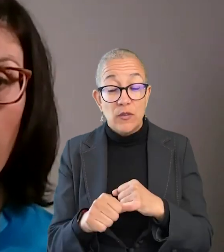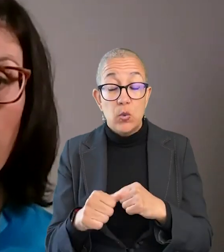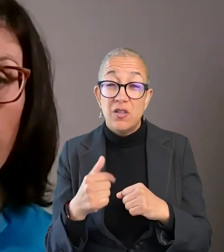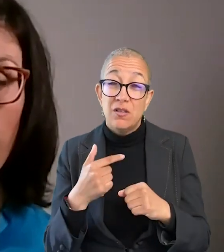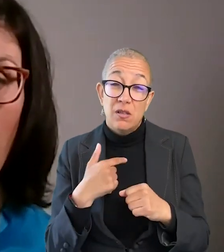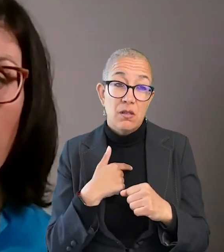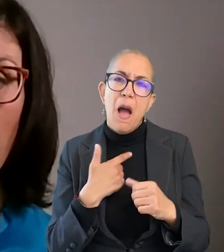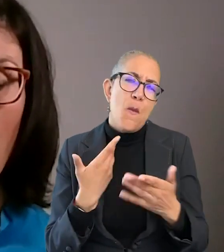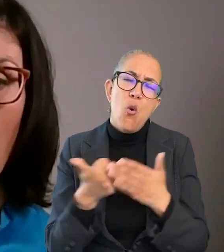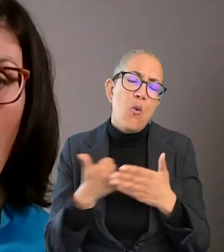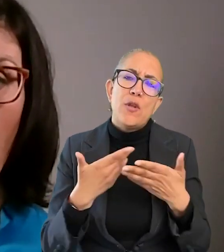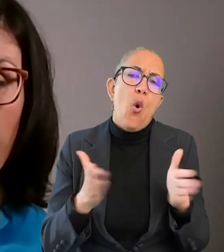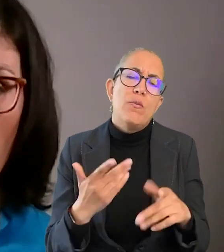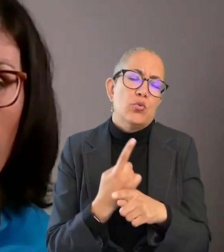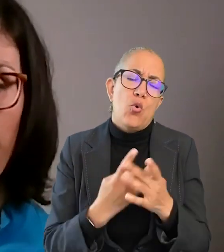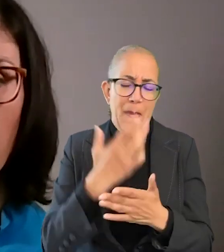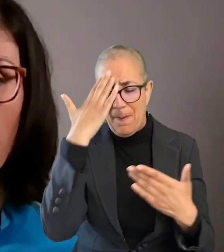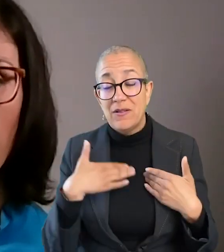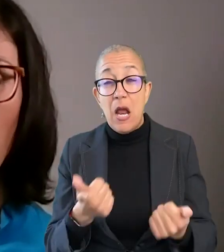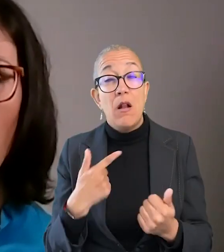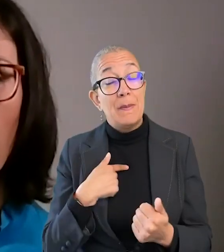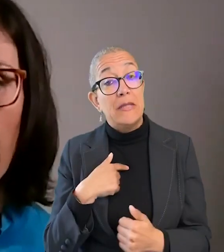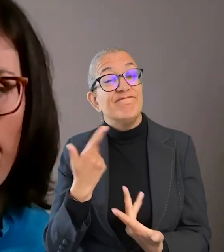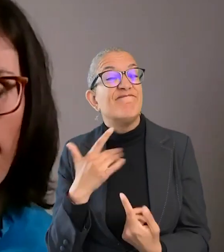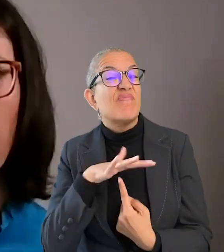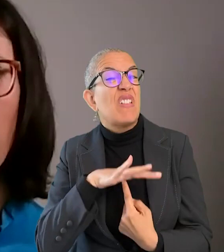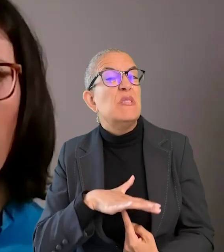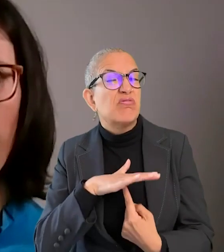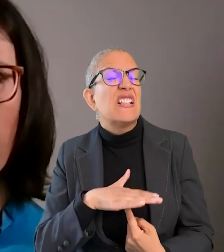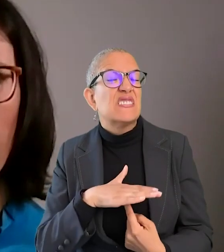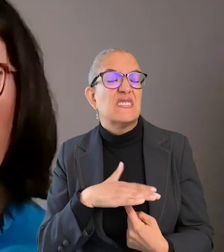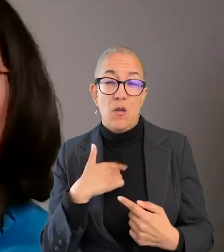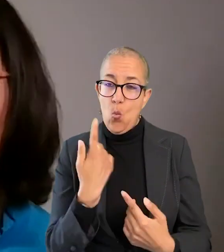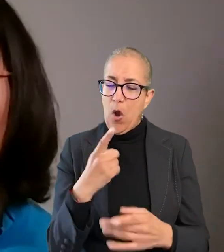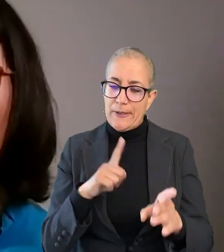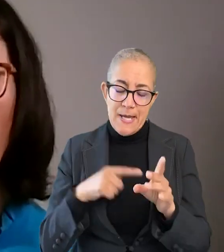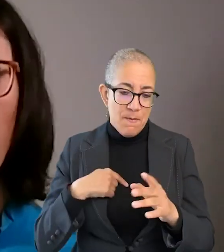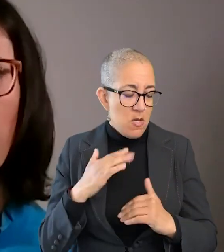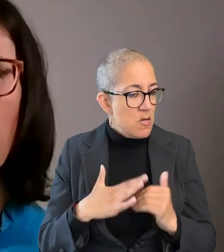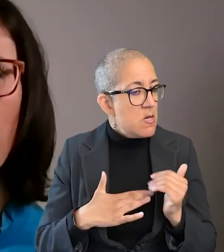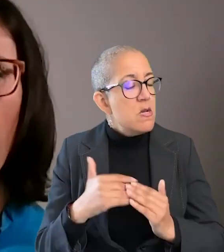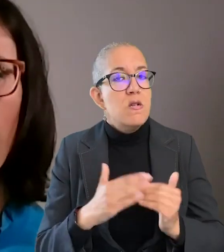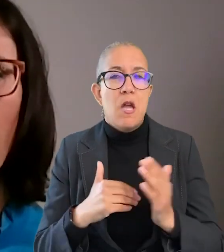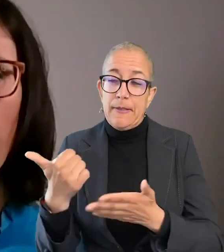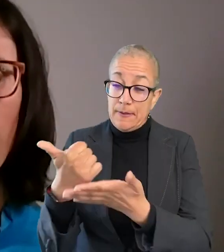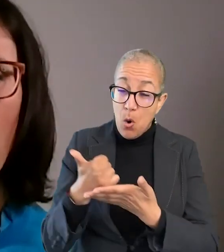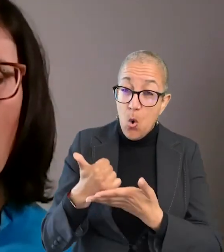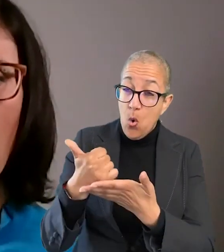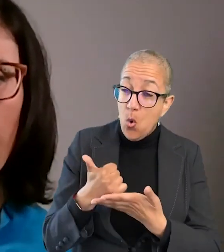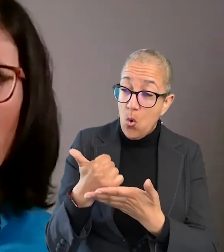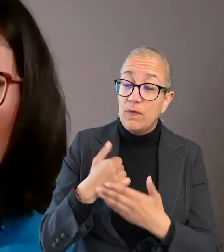mildly depressed. And I took a year to really find my feet again. I got the support that I needed in my own